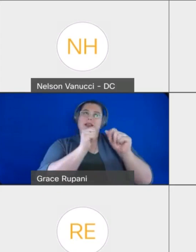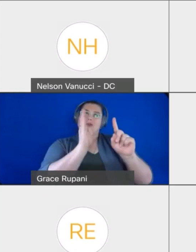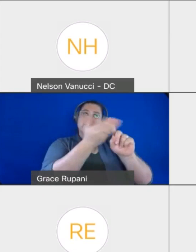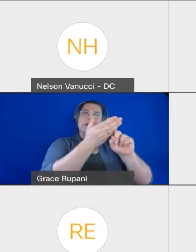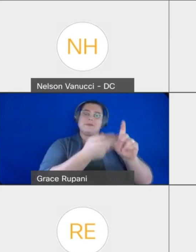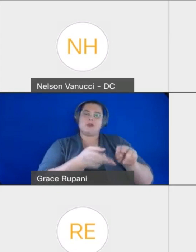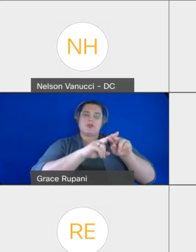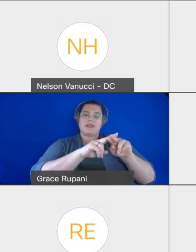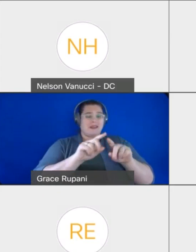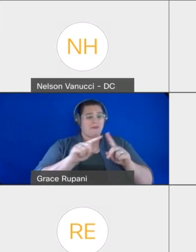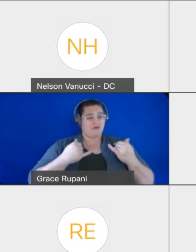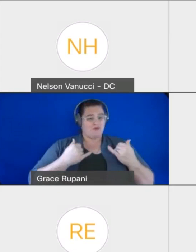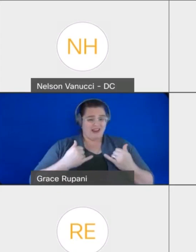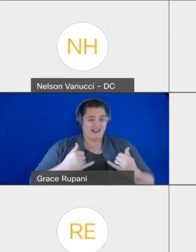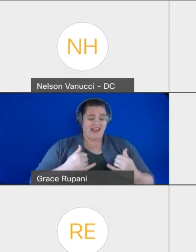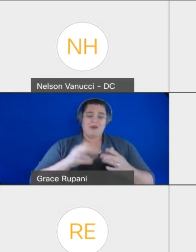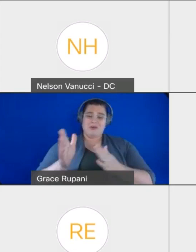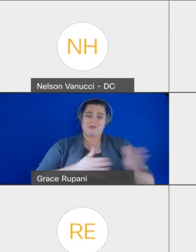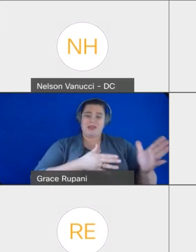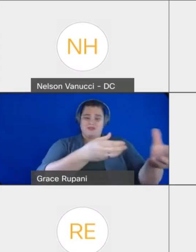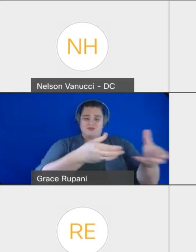is about 6,000.